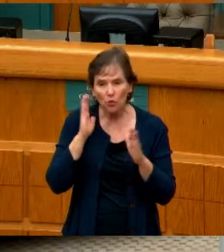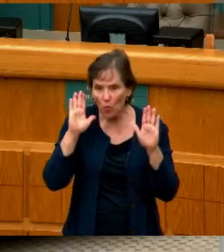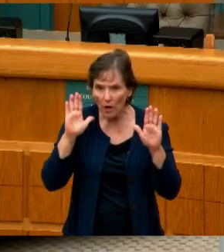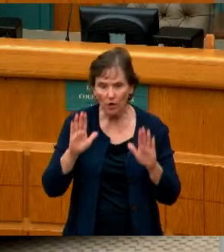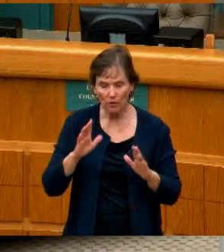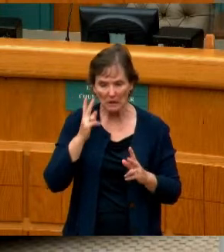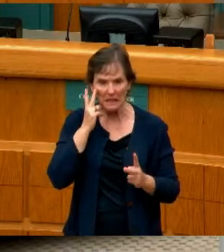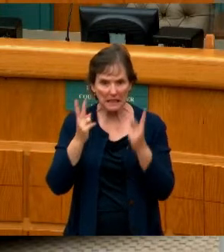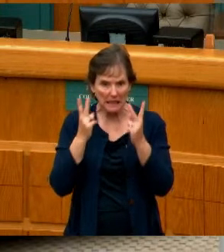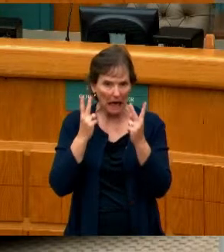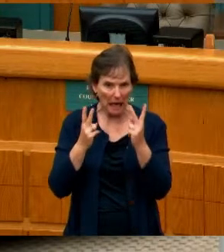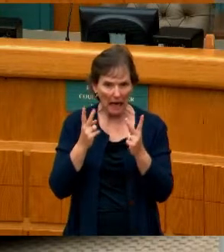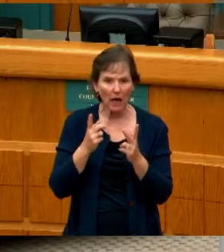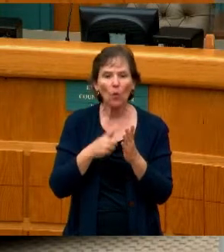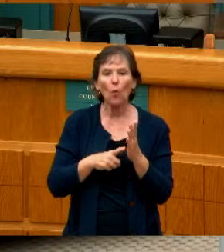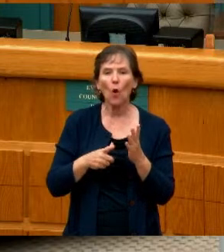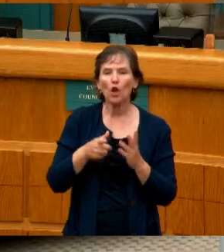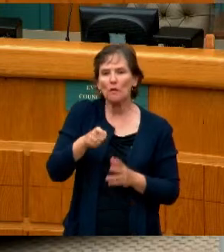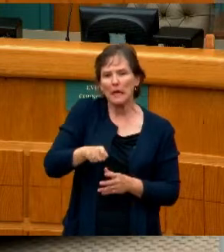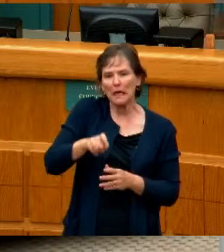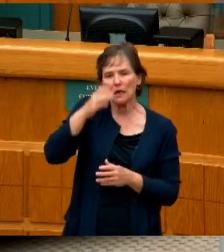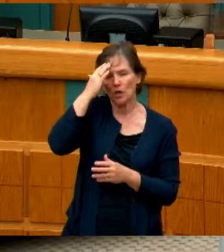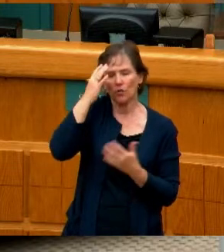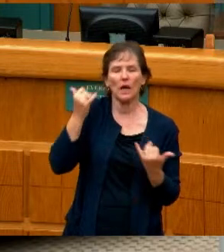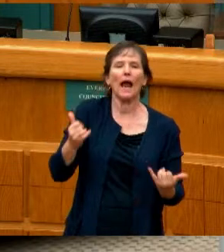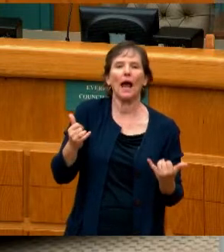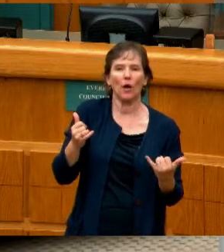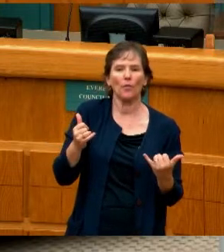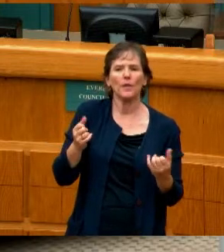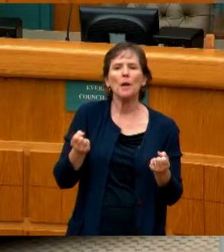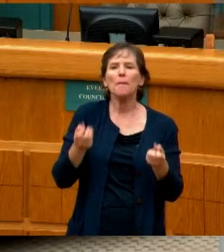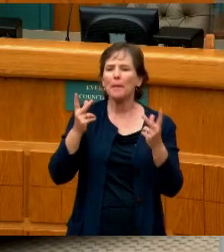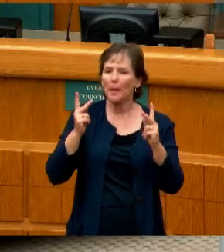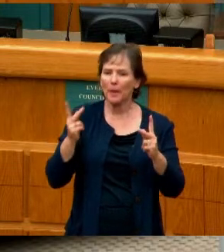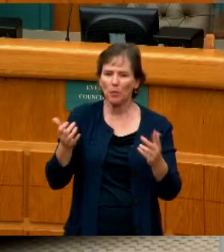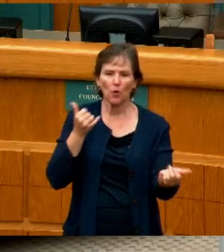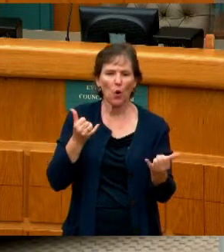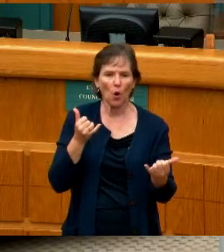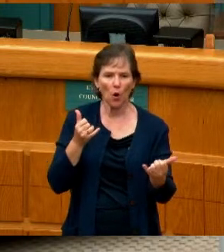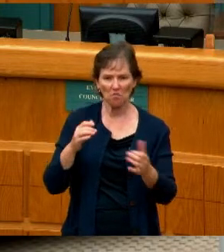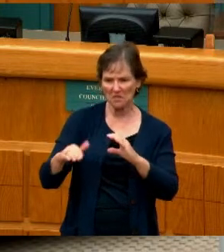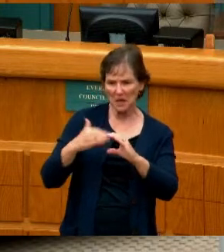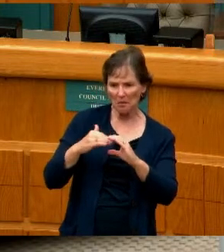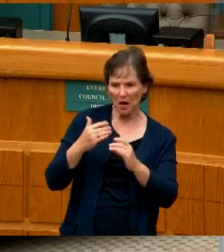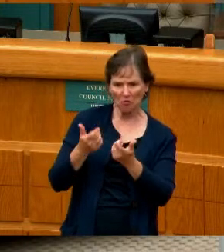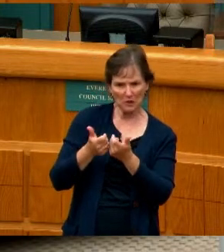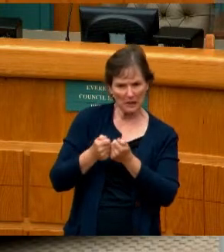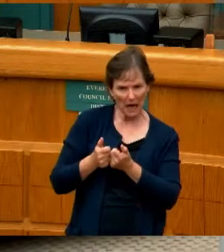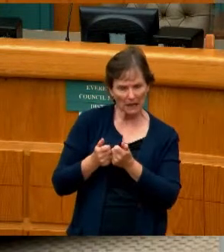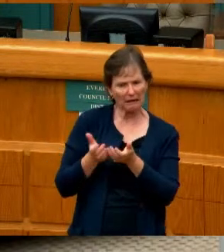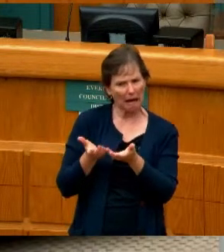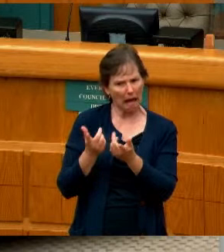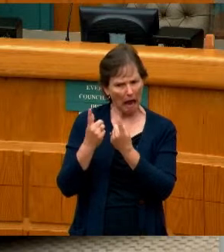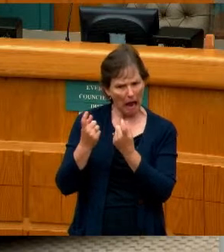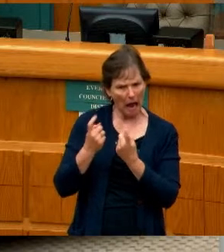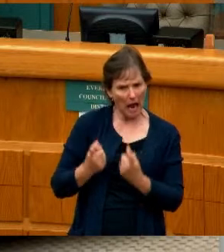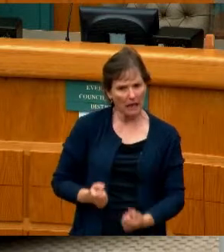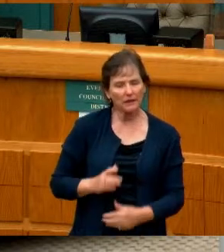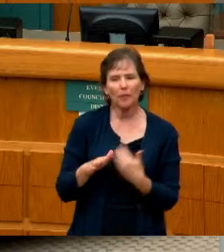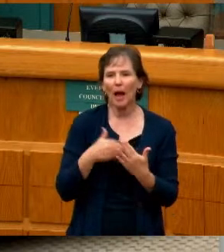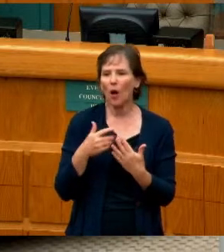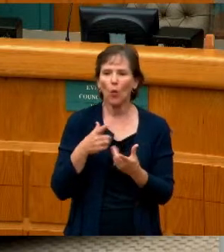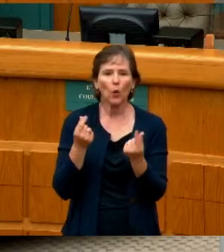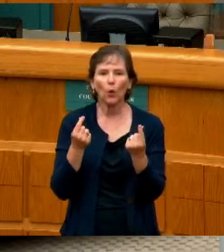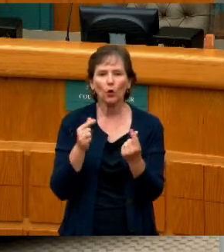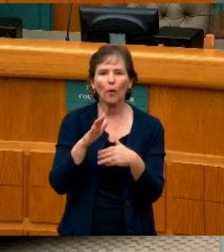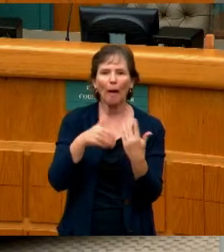with your members of your family as they join you around your Thanksgiving table. And so many people have called us,